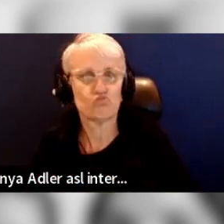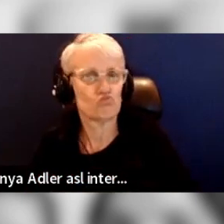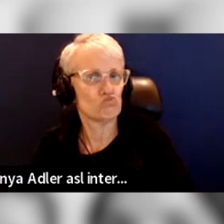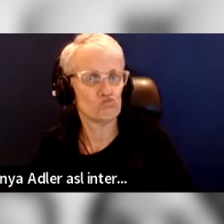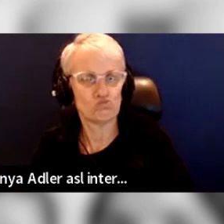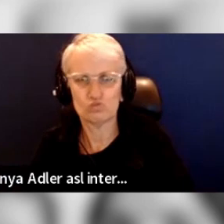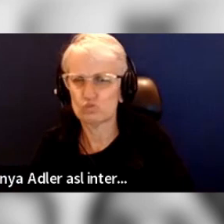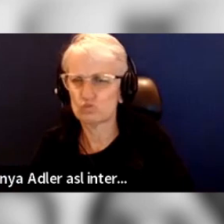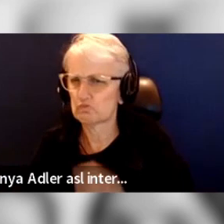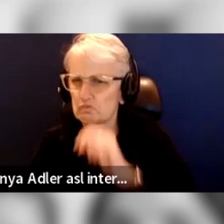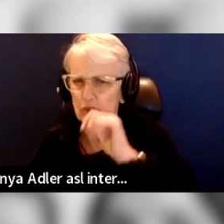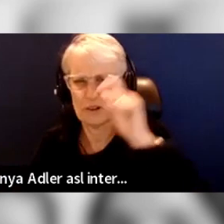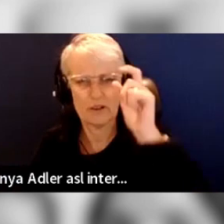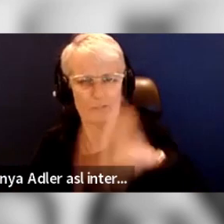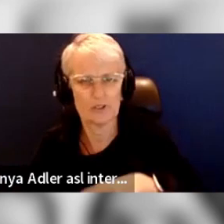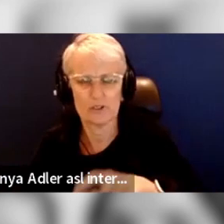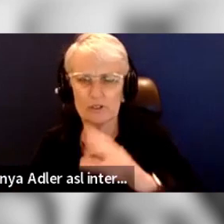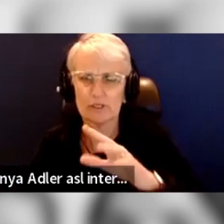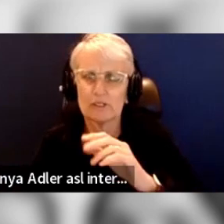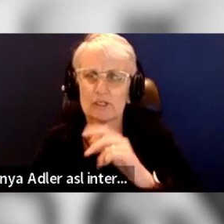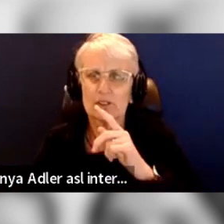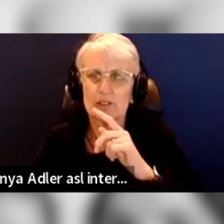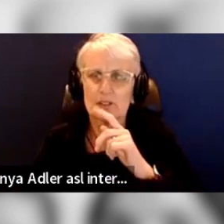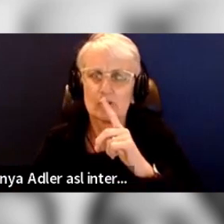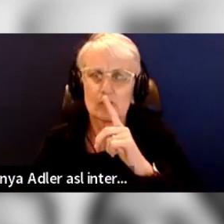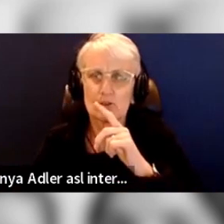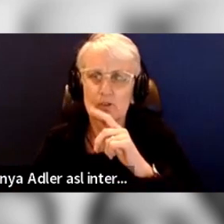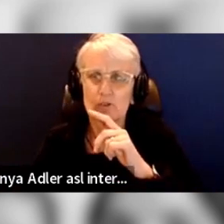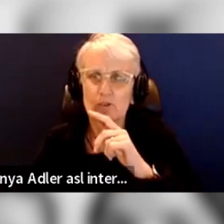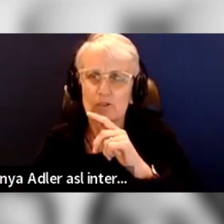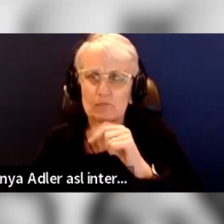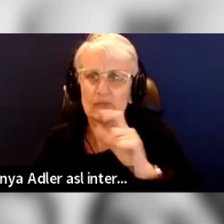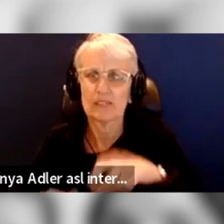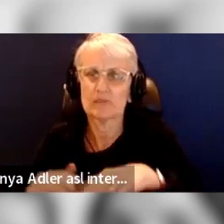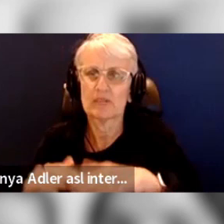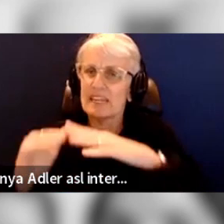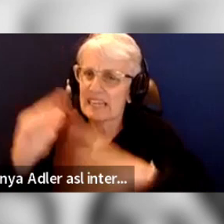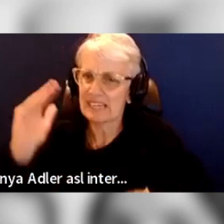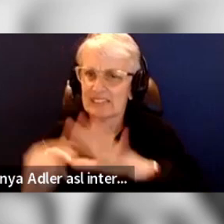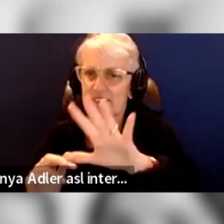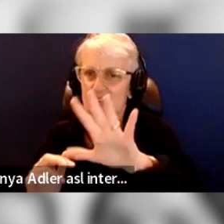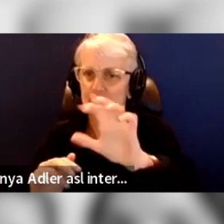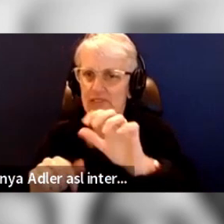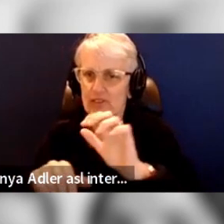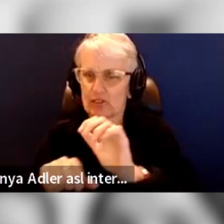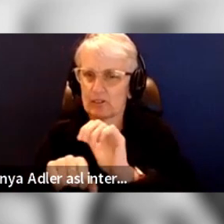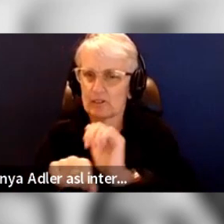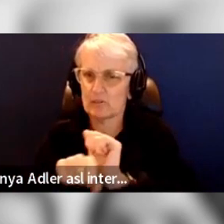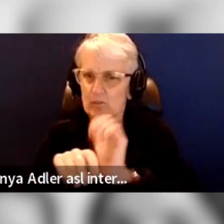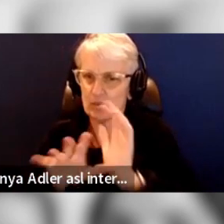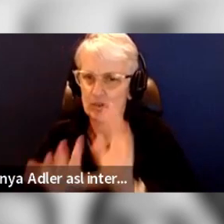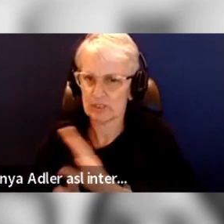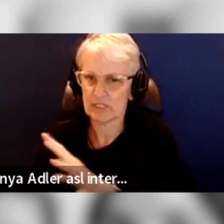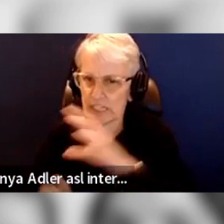Not necessarily. So the eligibility employee piece is less than 500 employees,